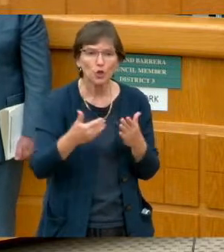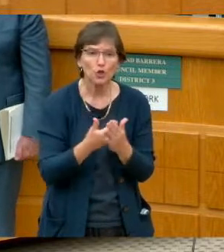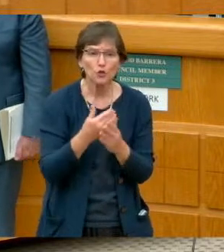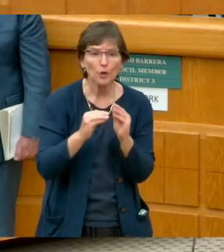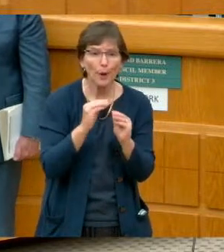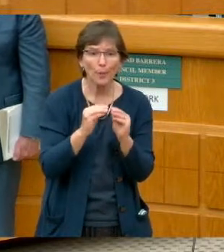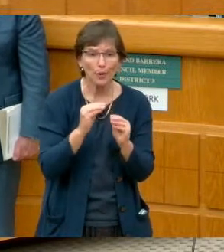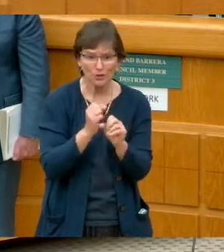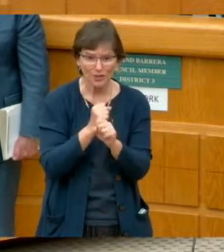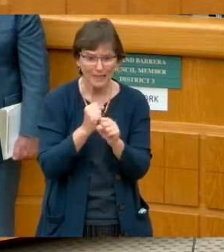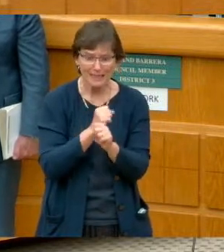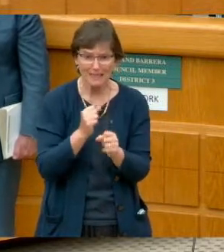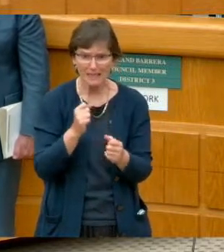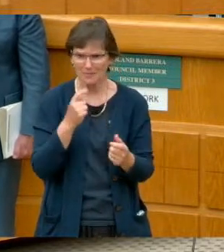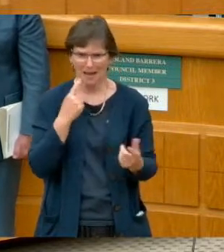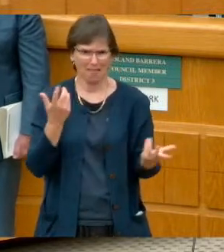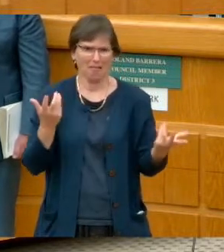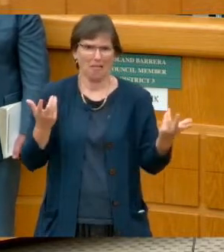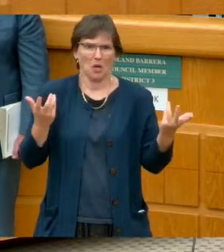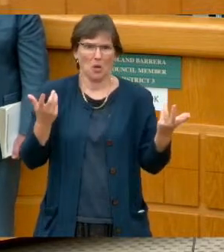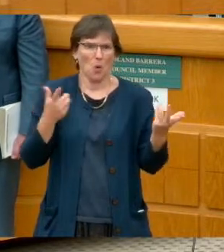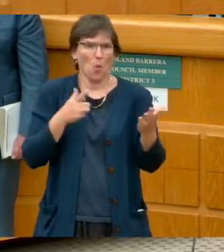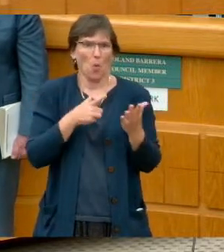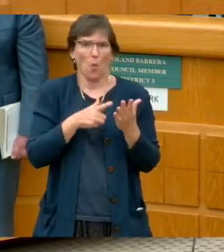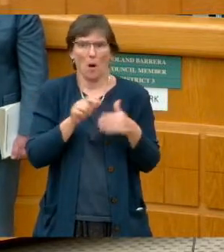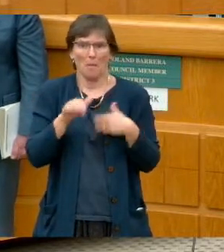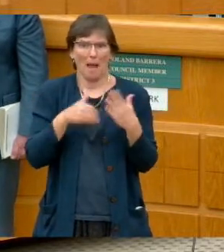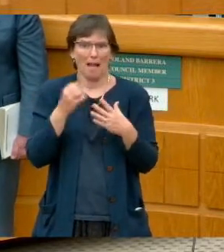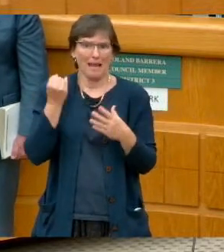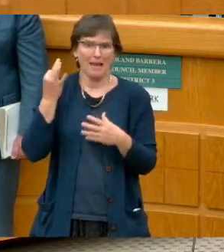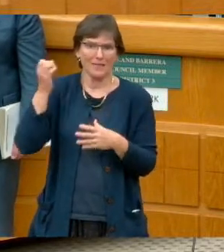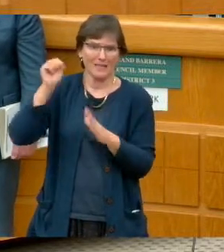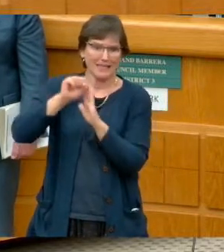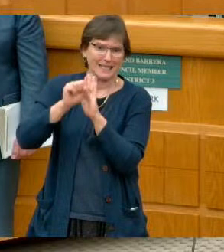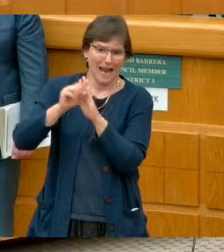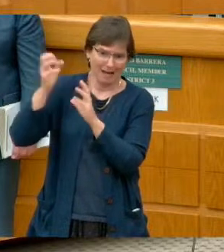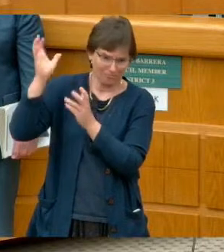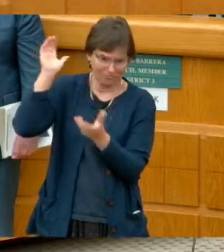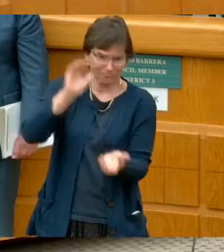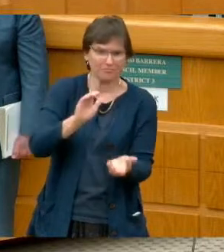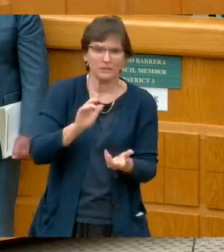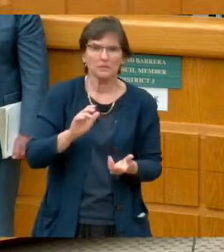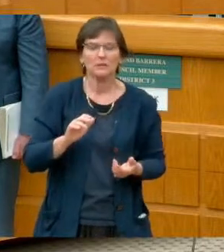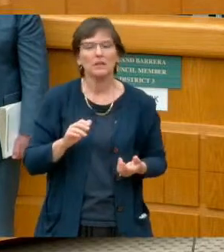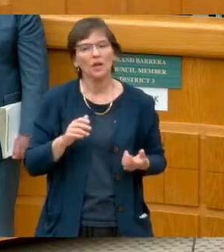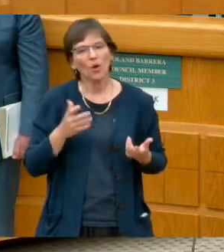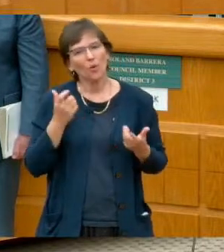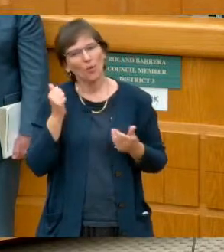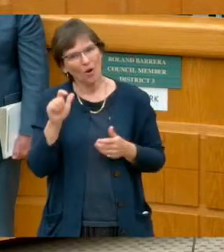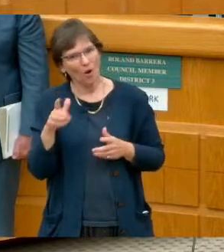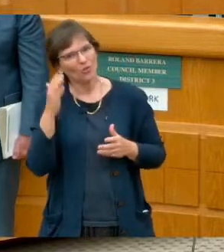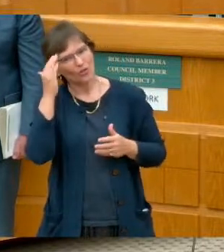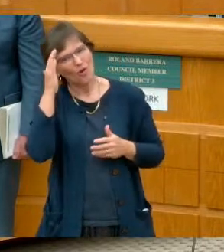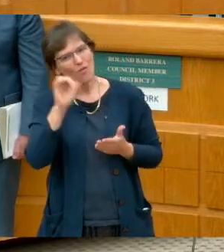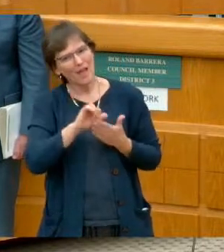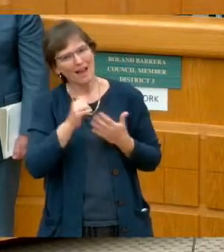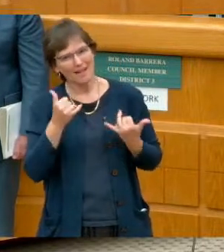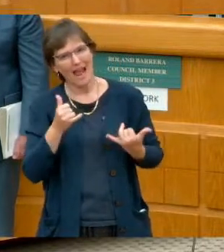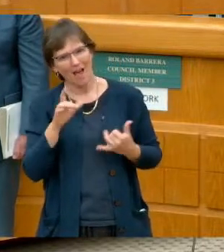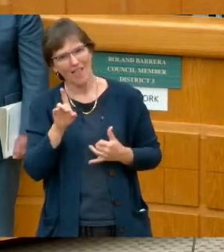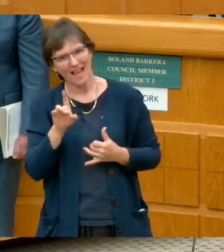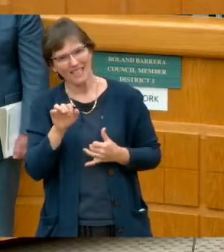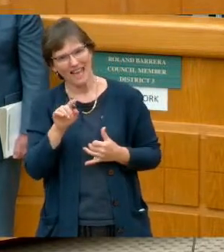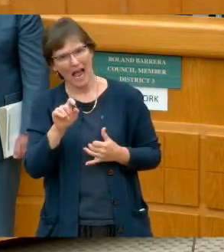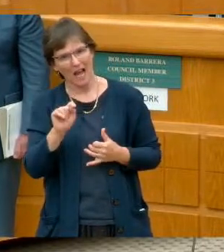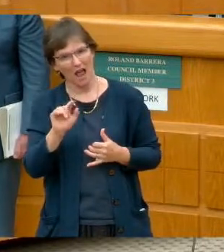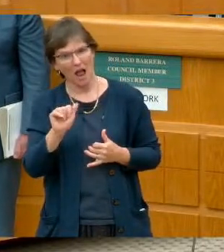this? I can understand completely. We were all scratching our heads, upset with, a data dump right now is